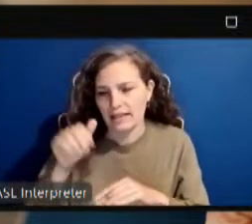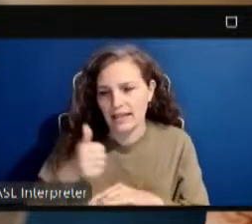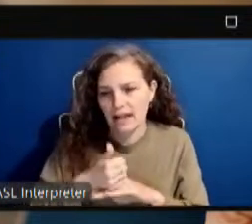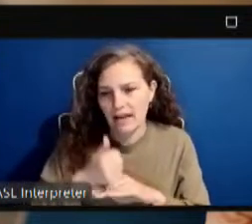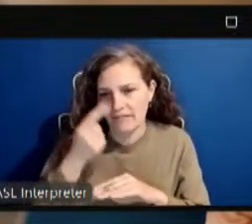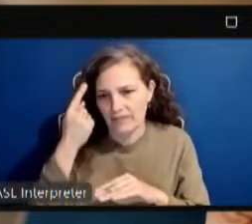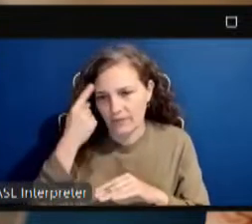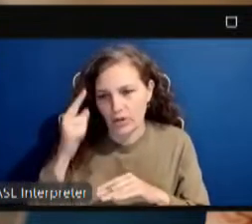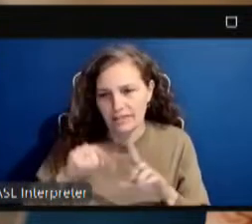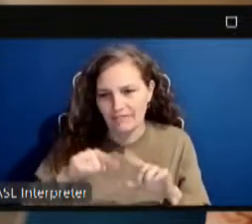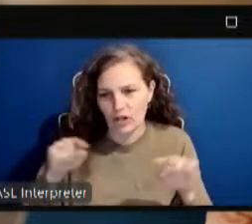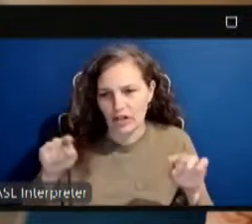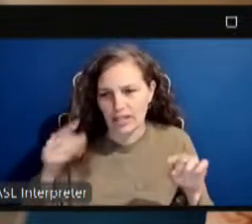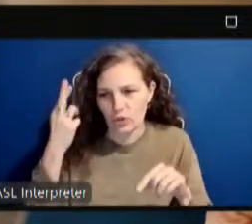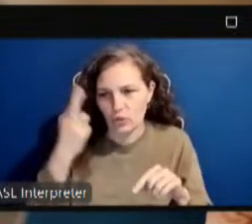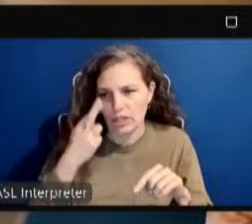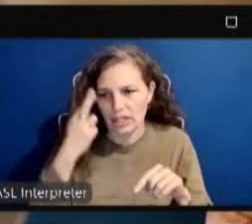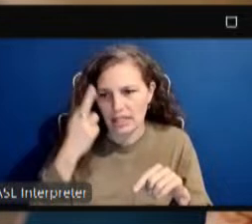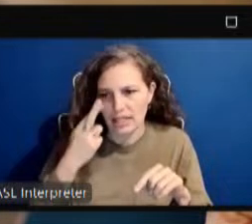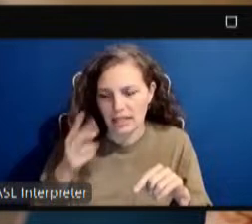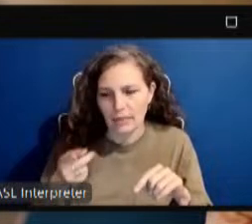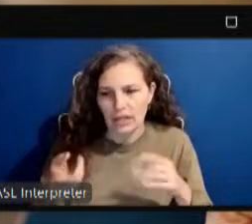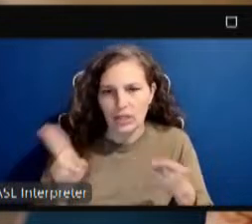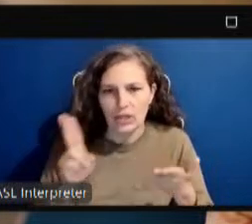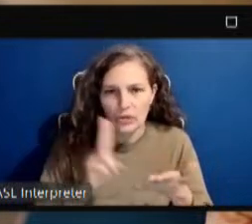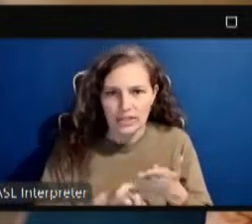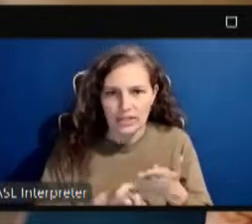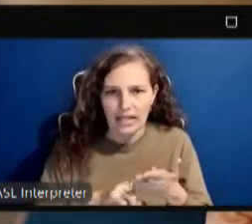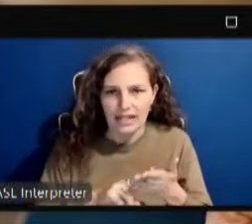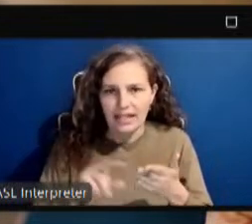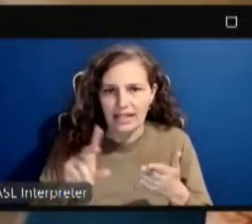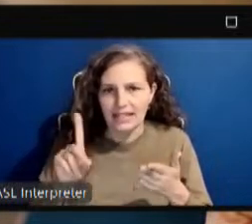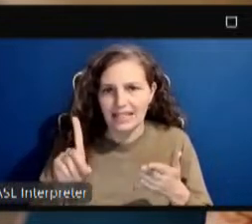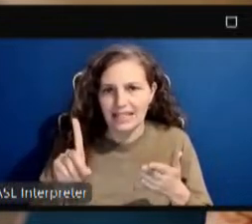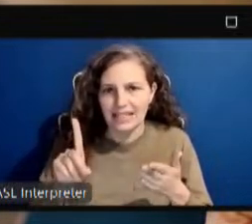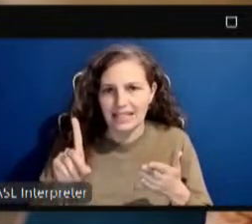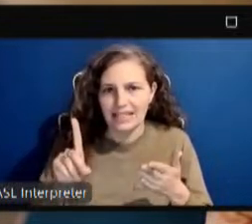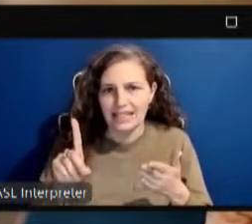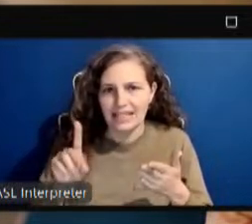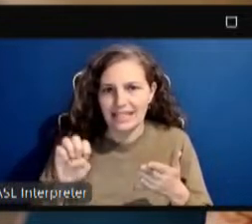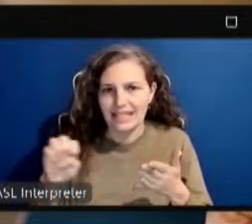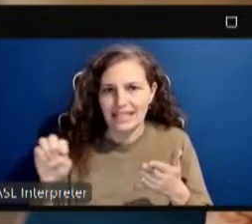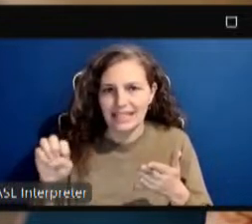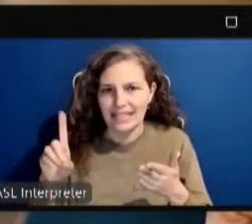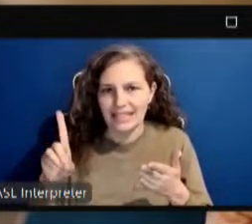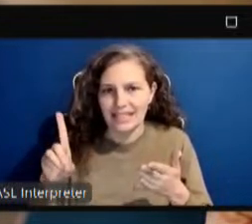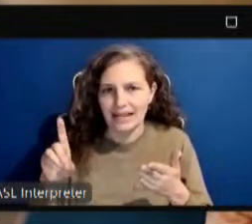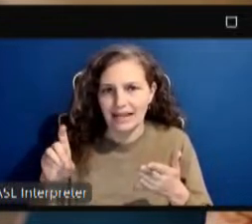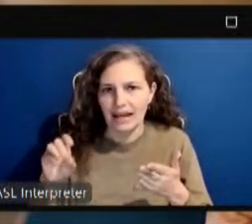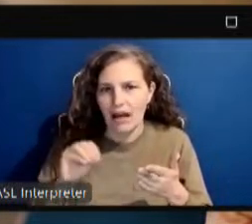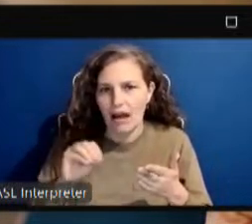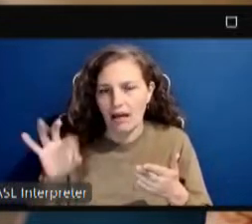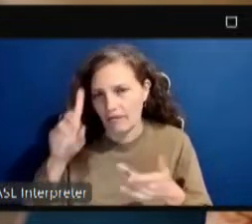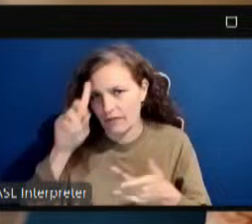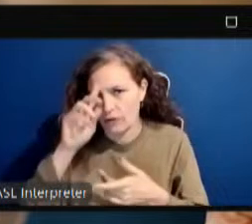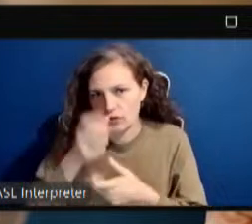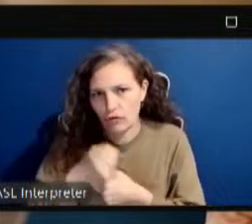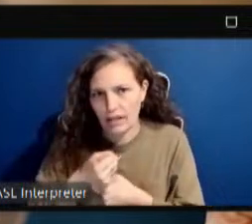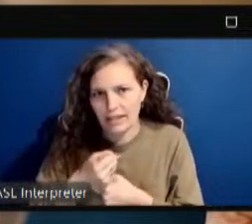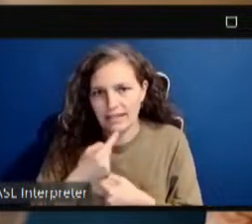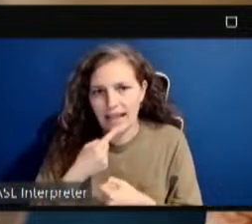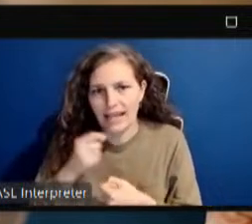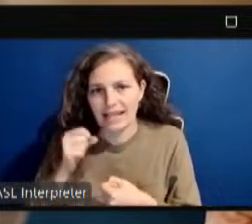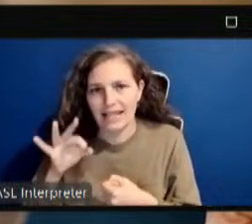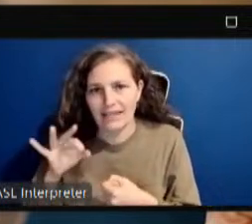but ultimately you did sign a deed of trust stating that in the event of a situation like this one, the mortgage company will